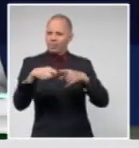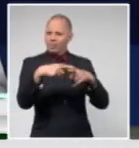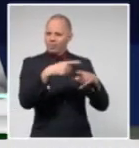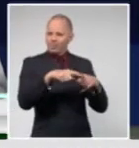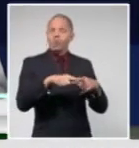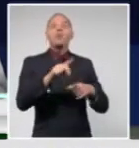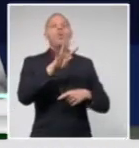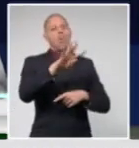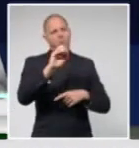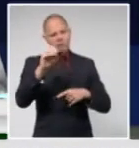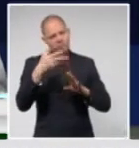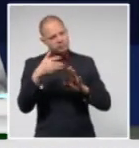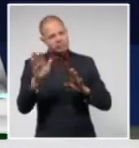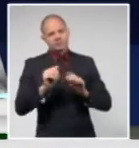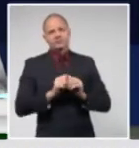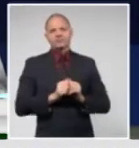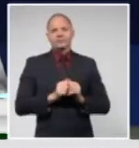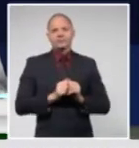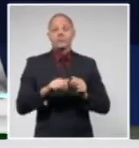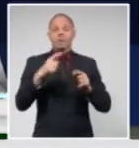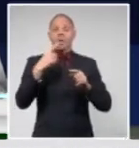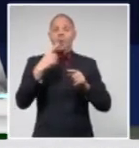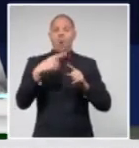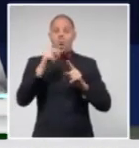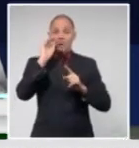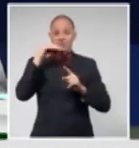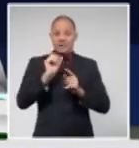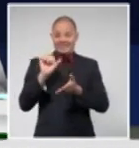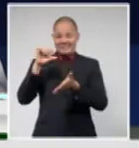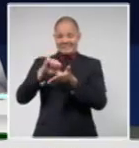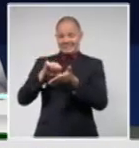444 in the Civil Defense Laboratories,